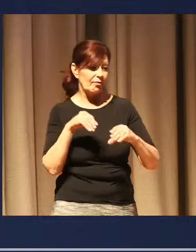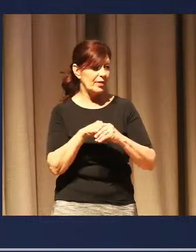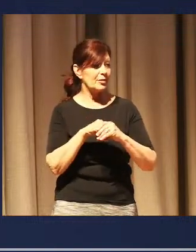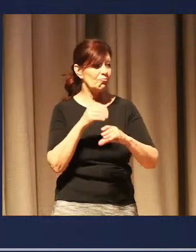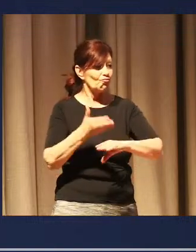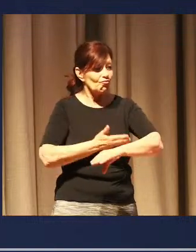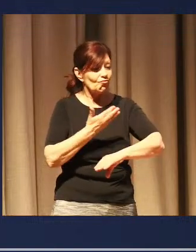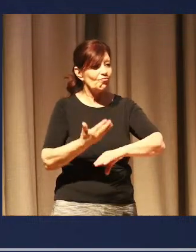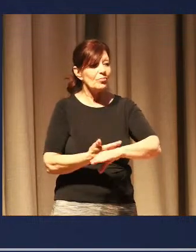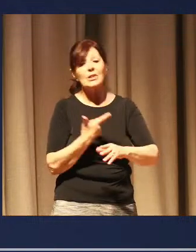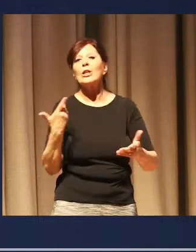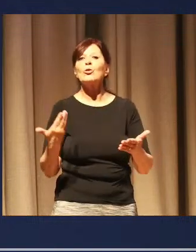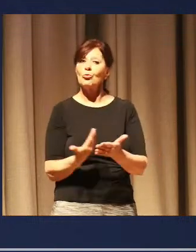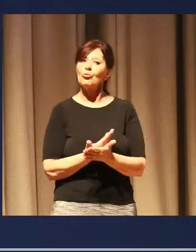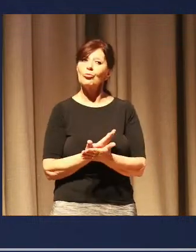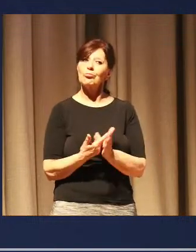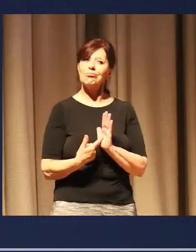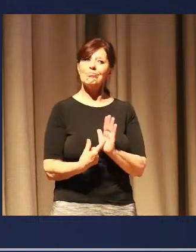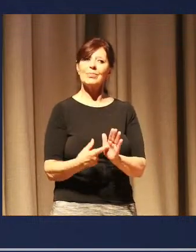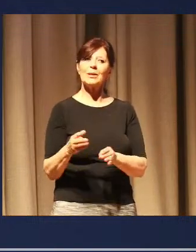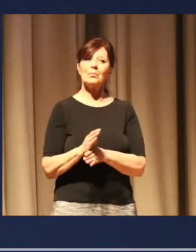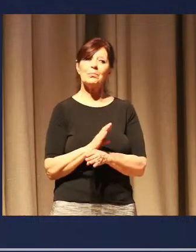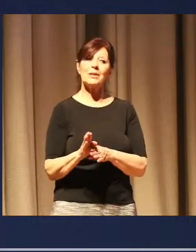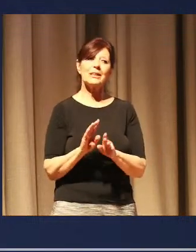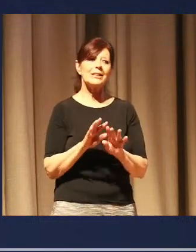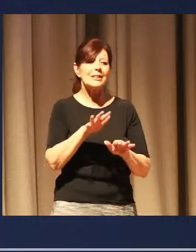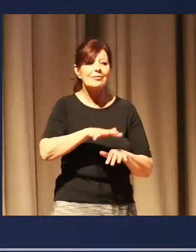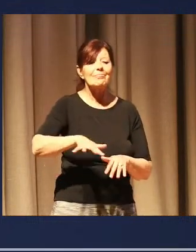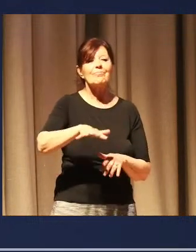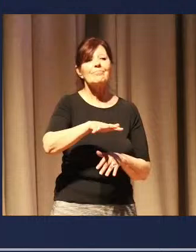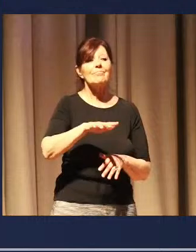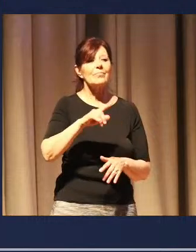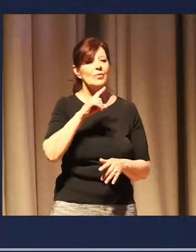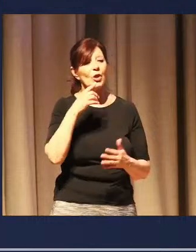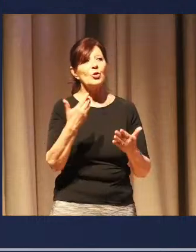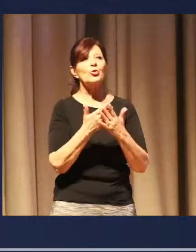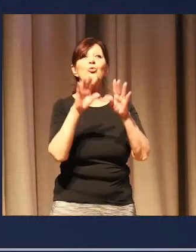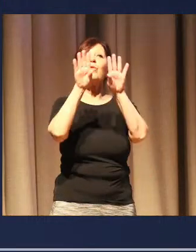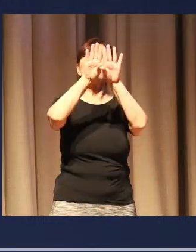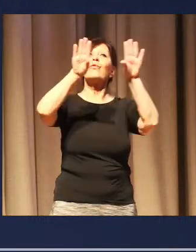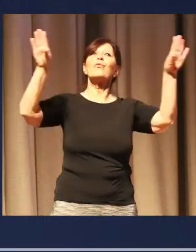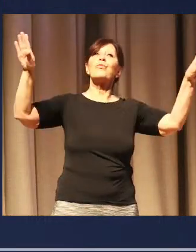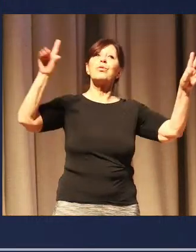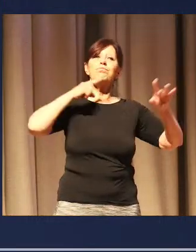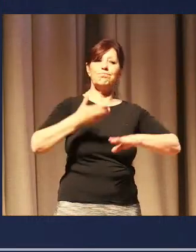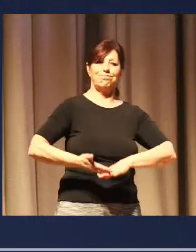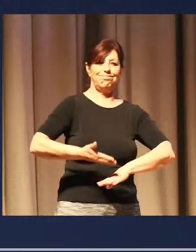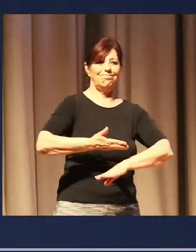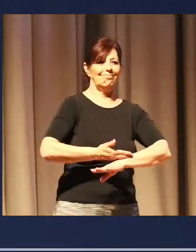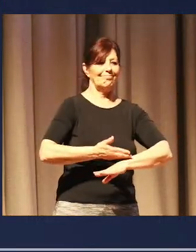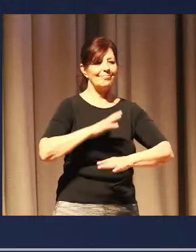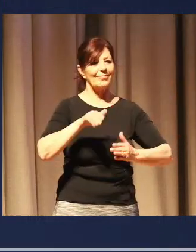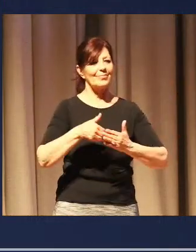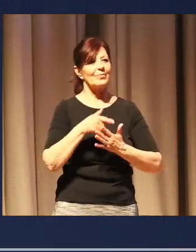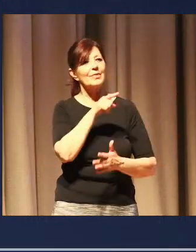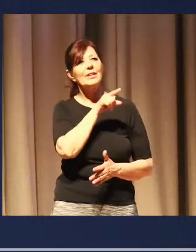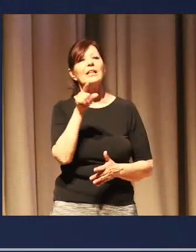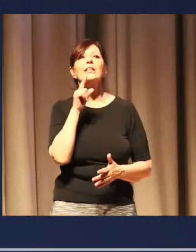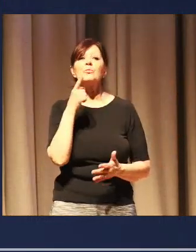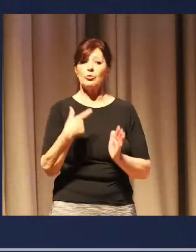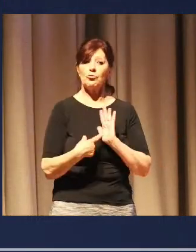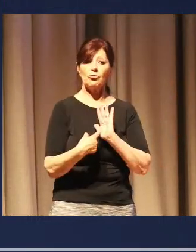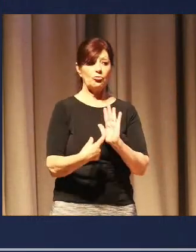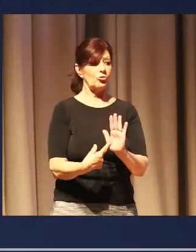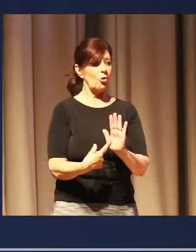has brought new light to the business district. A striking new facade has enhanced the entire Franklin Street corridor and has been